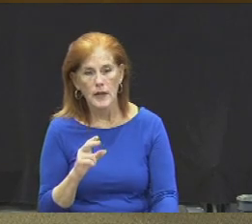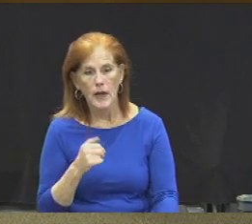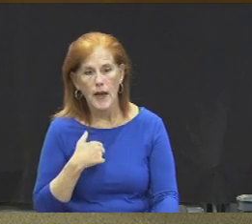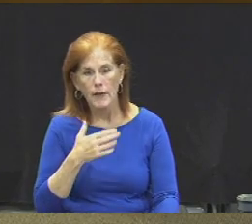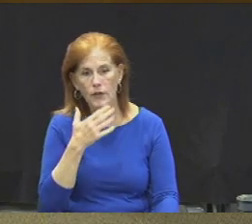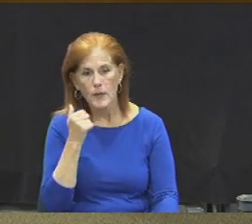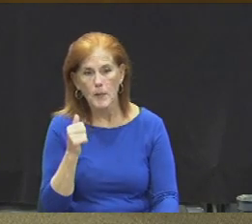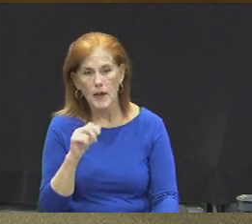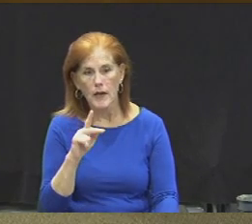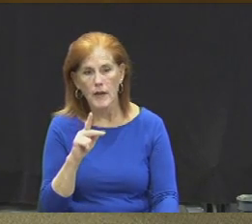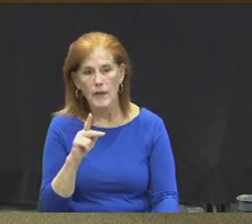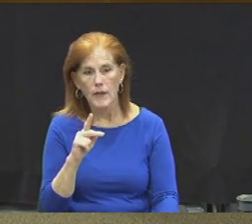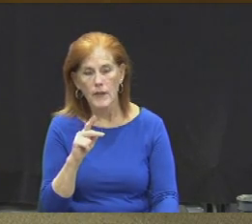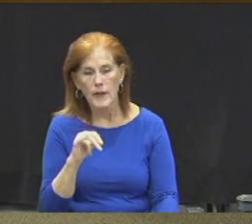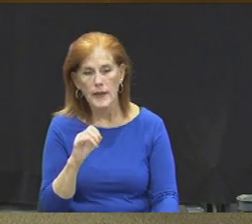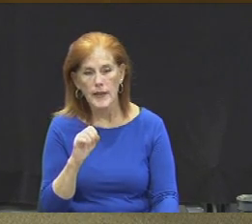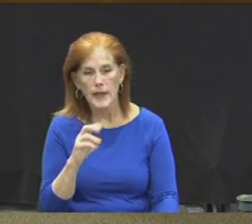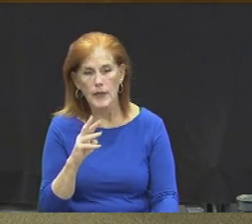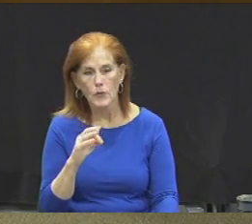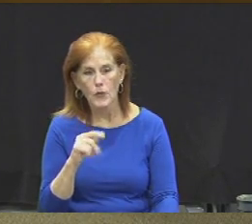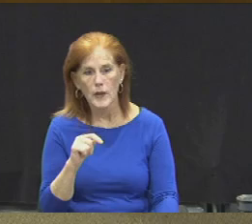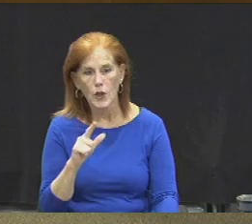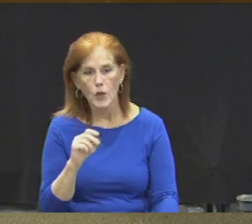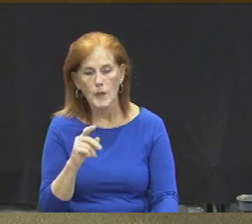Kiewit Luminarium.